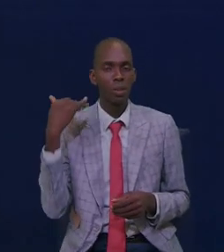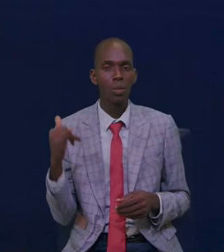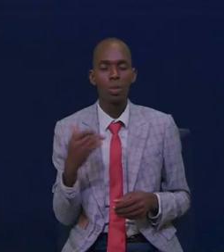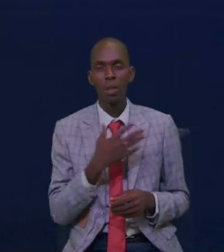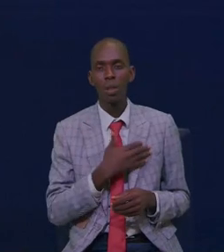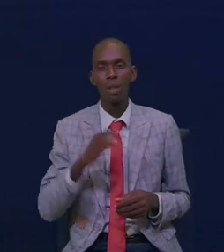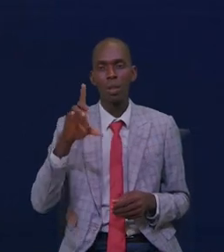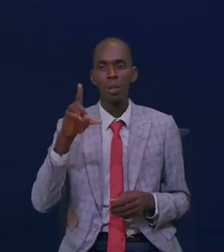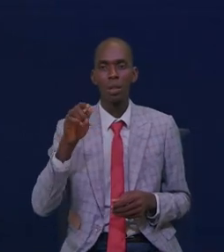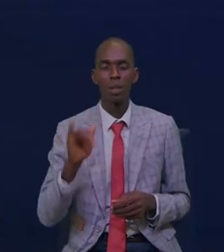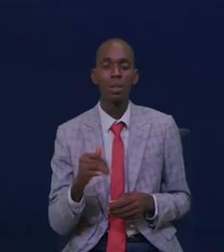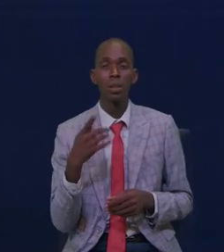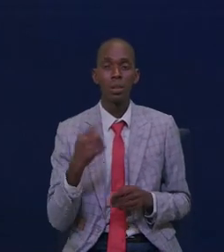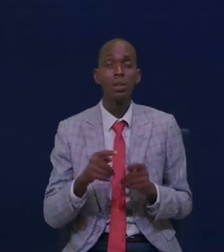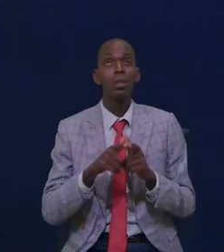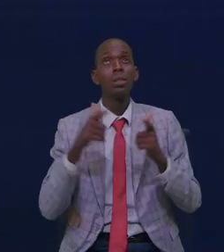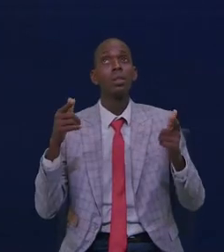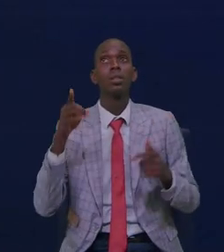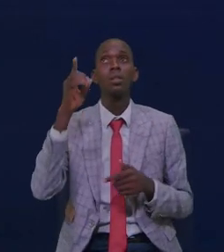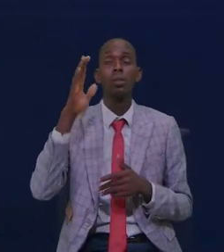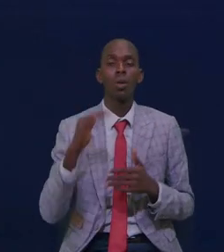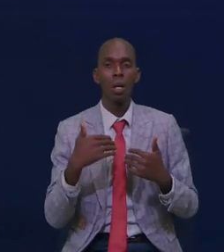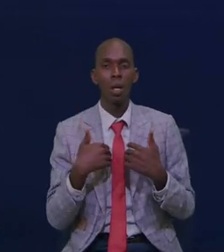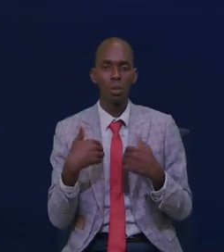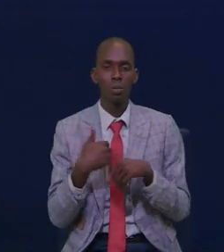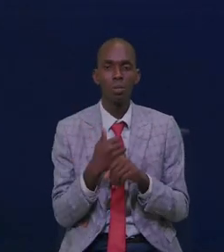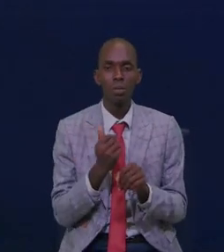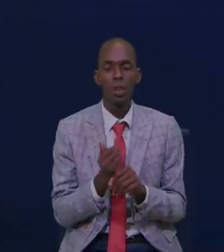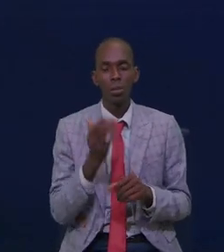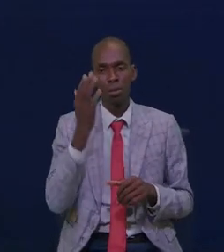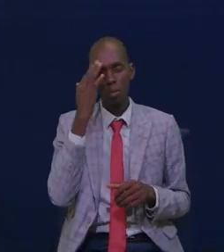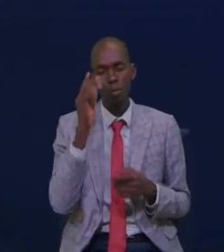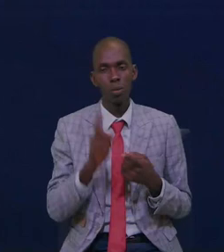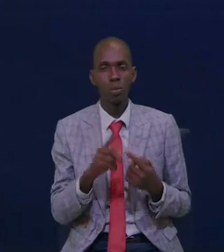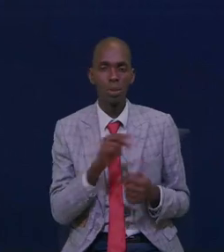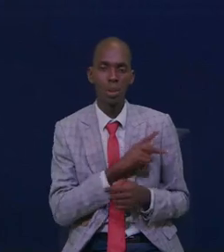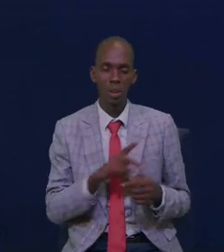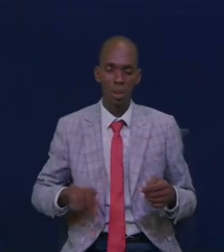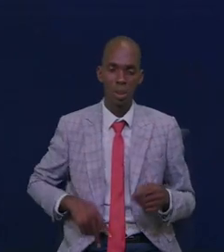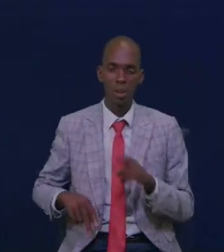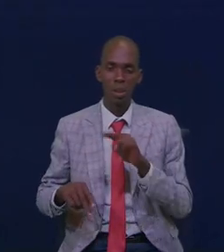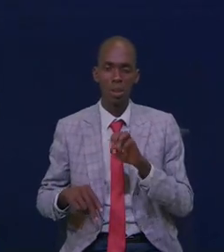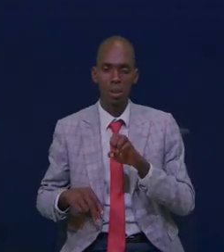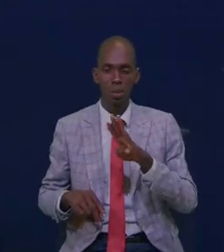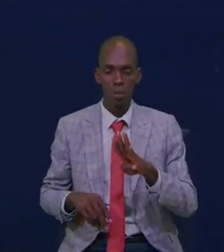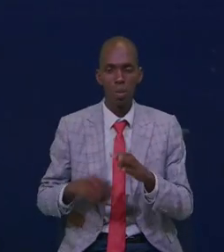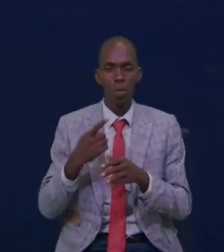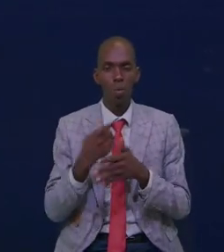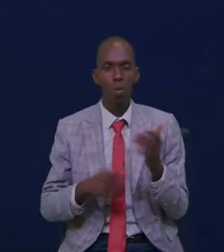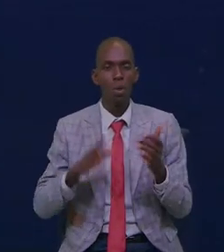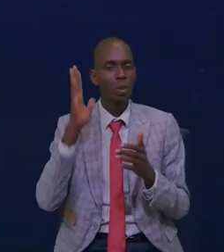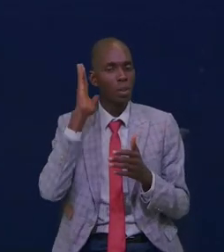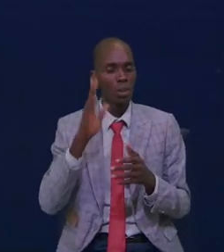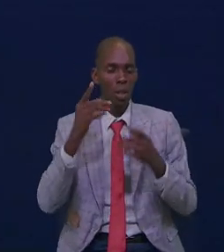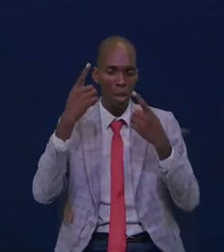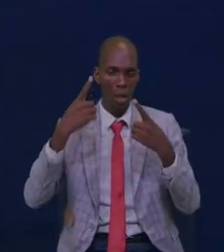great God has revealed, has made known to the king, to Nebuchadnezzar, what shall come to pass